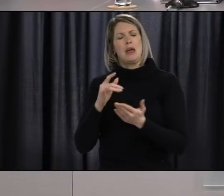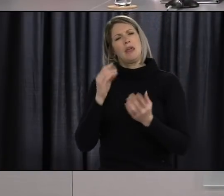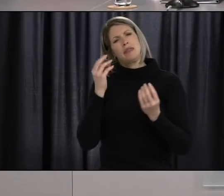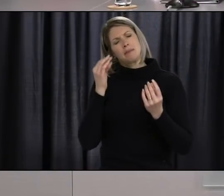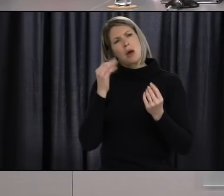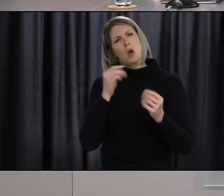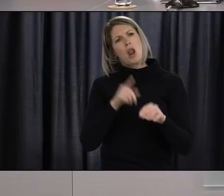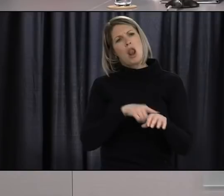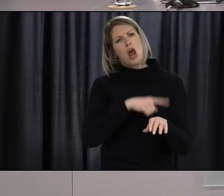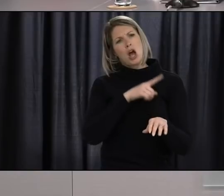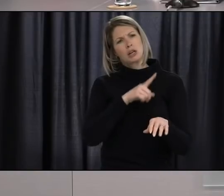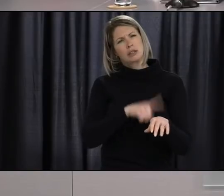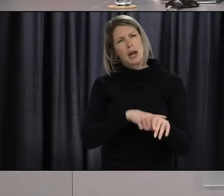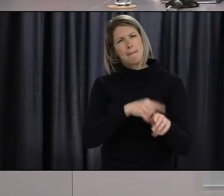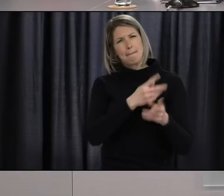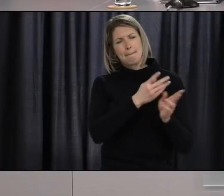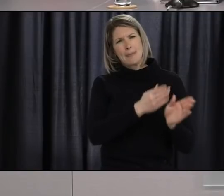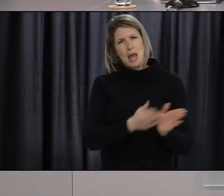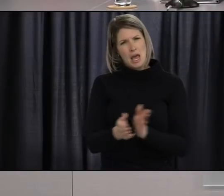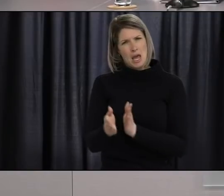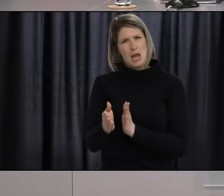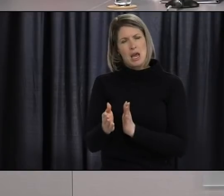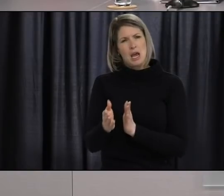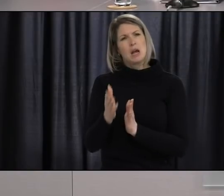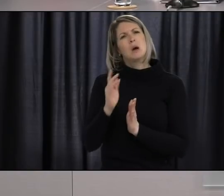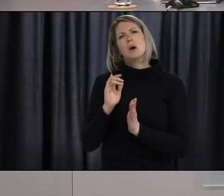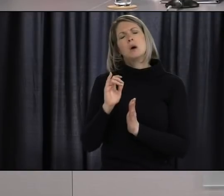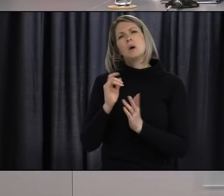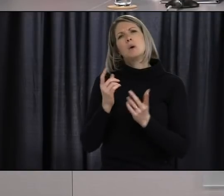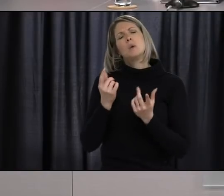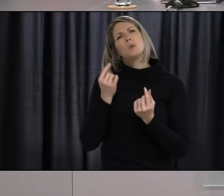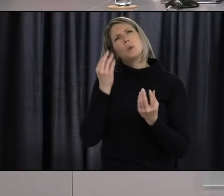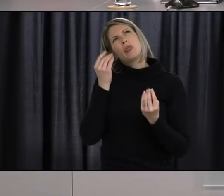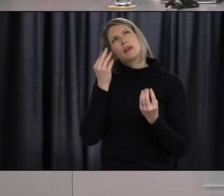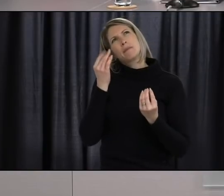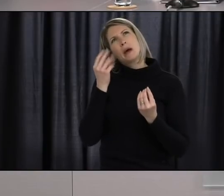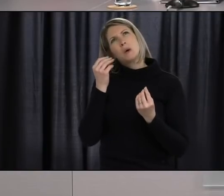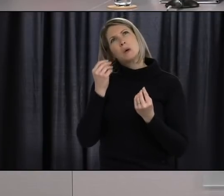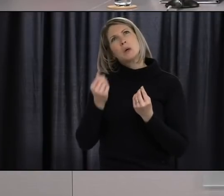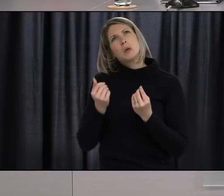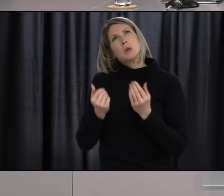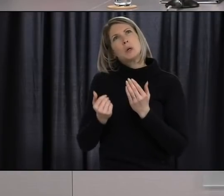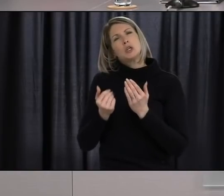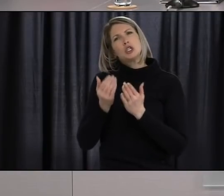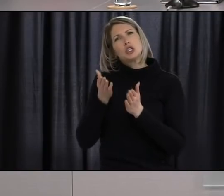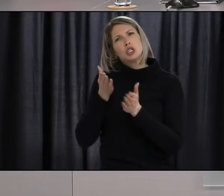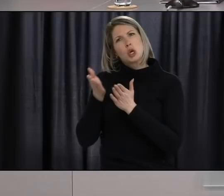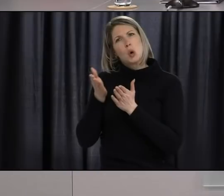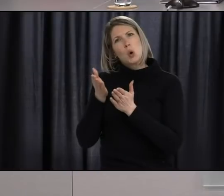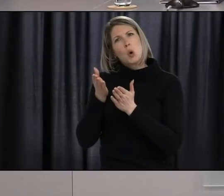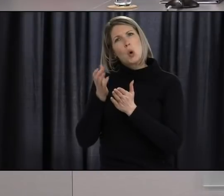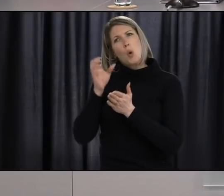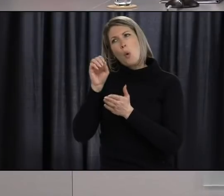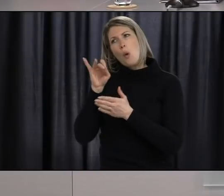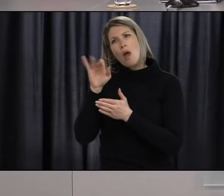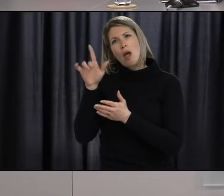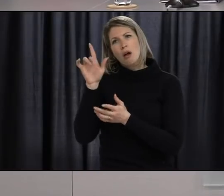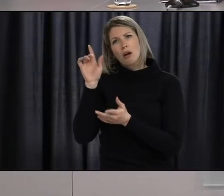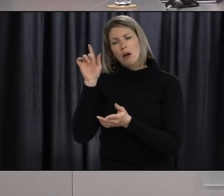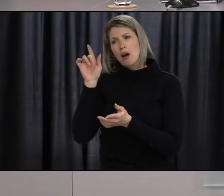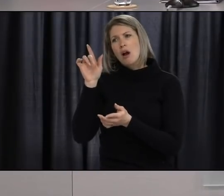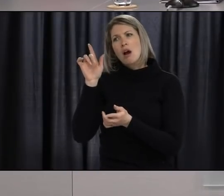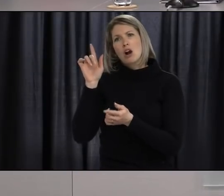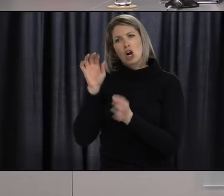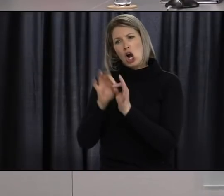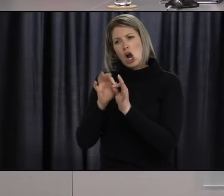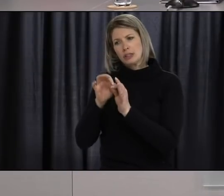of time, are we going to have to look at cutting services? Are going to be cutbacks to services in Newfoundland and Labrador? So right now what we're seeing here is a